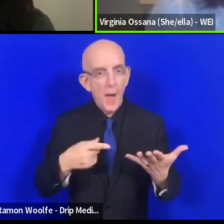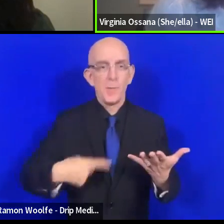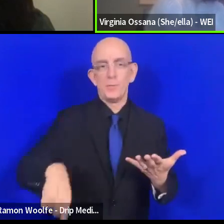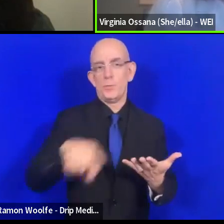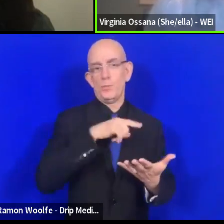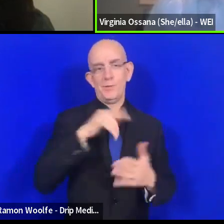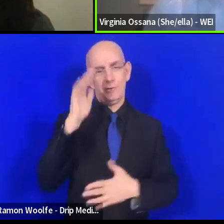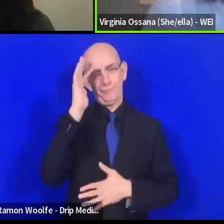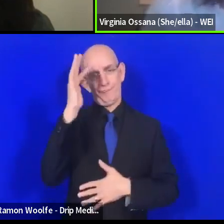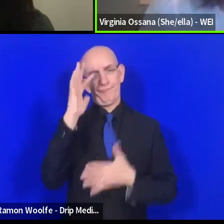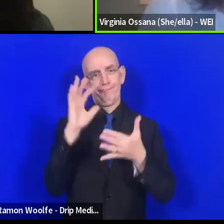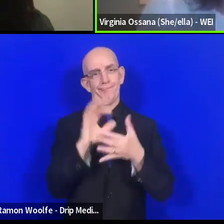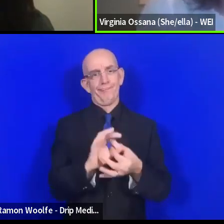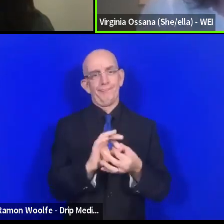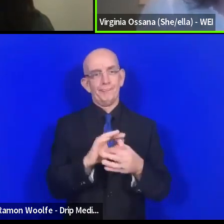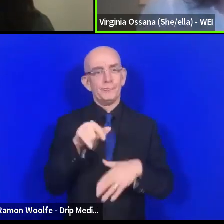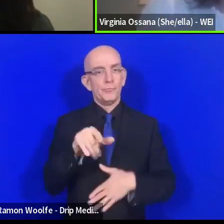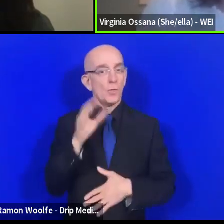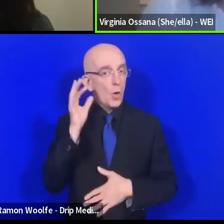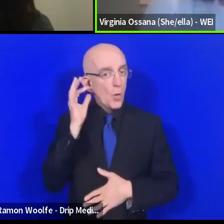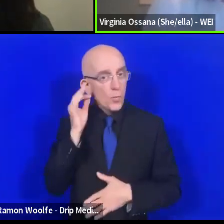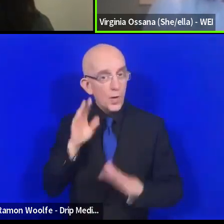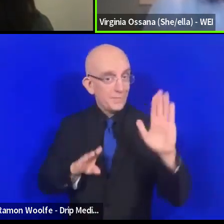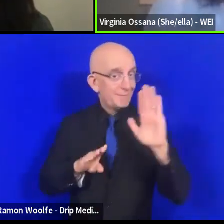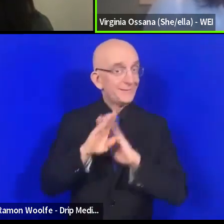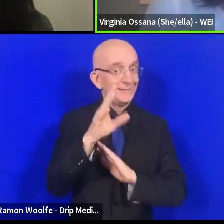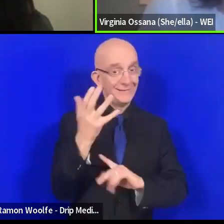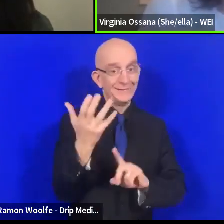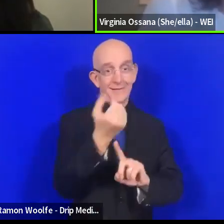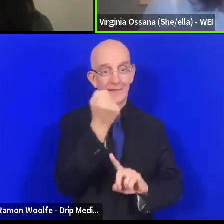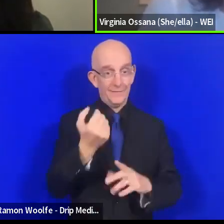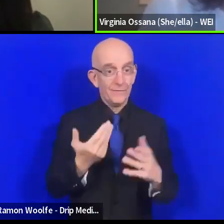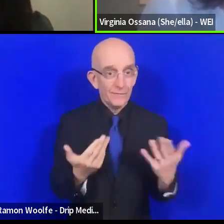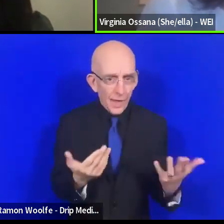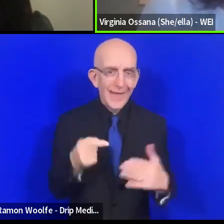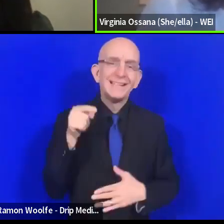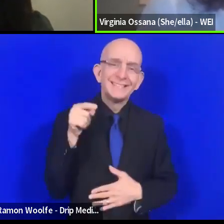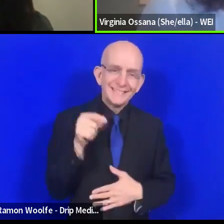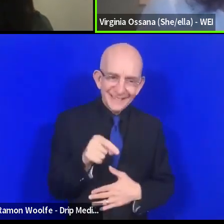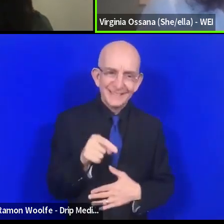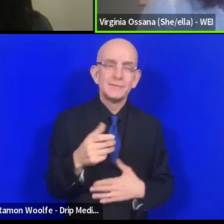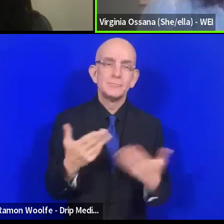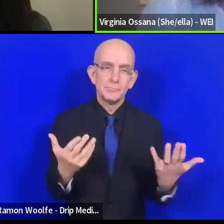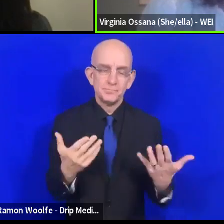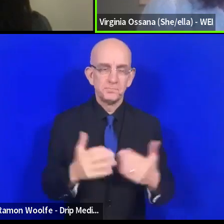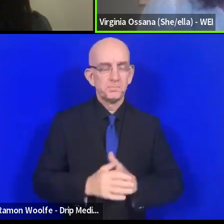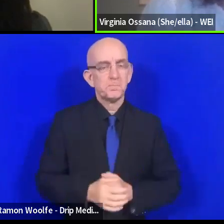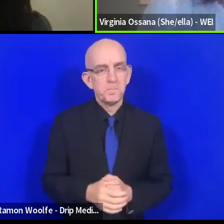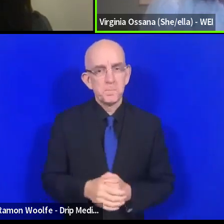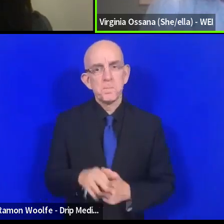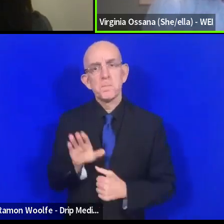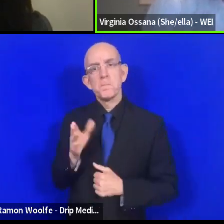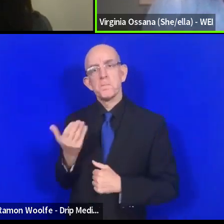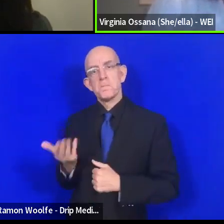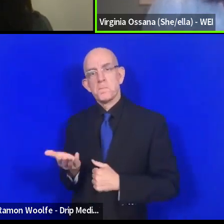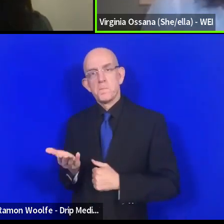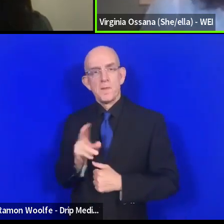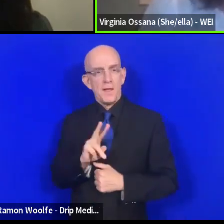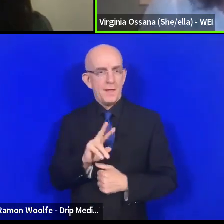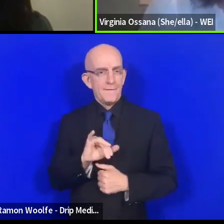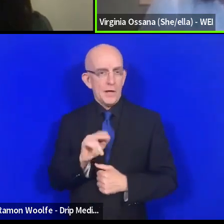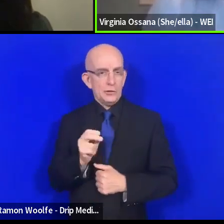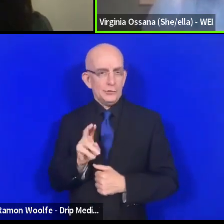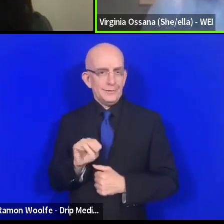it is a lot to be proud about. I think from our side, not only the points that you